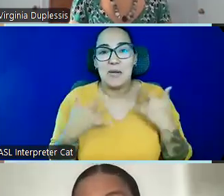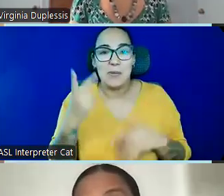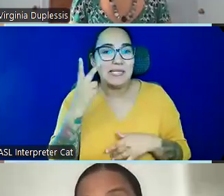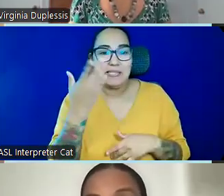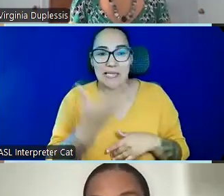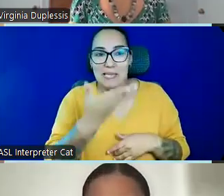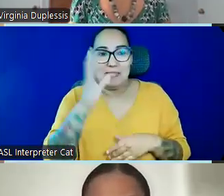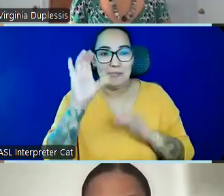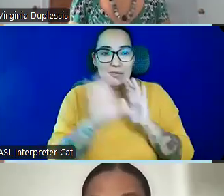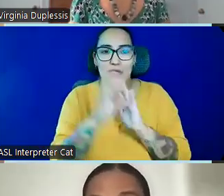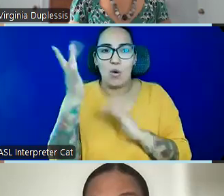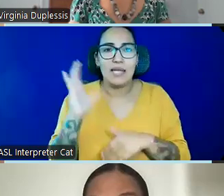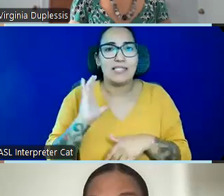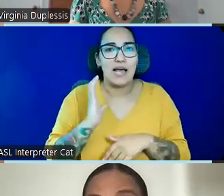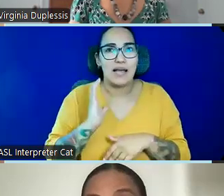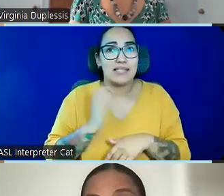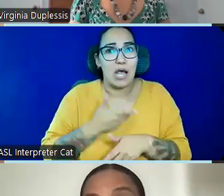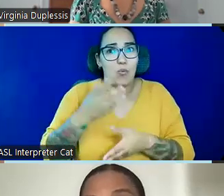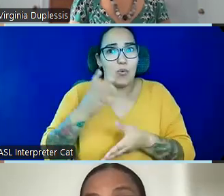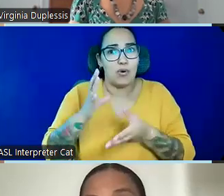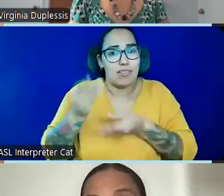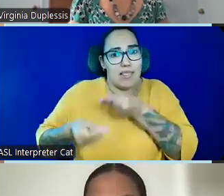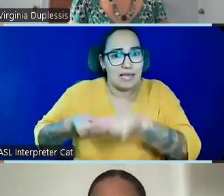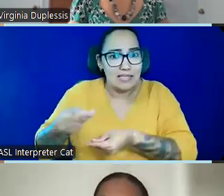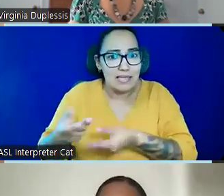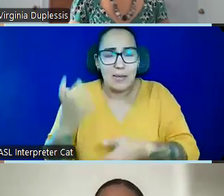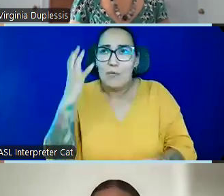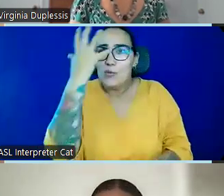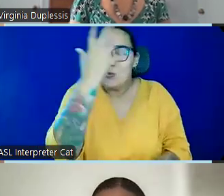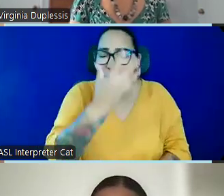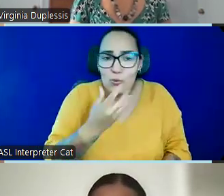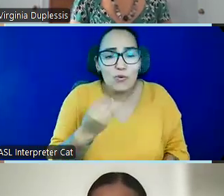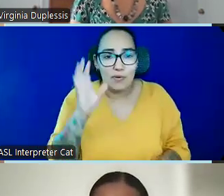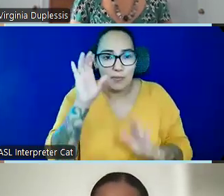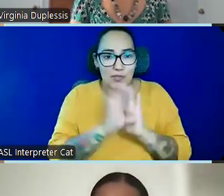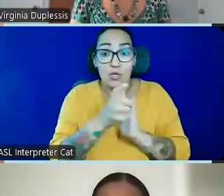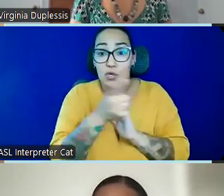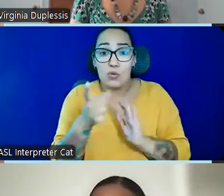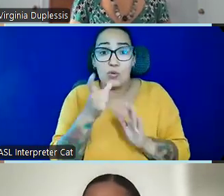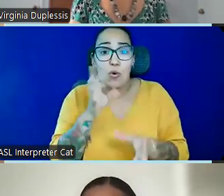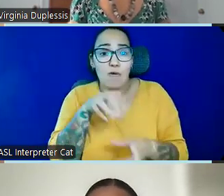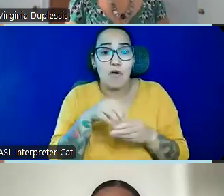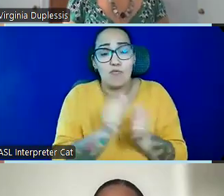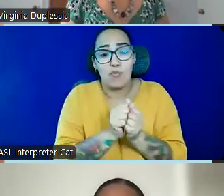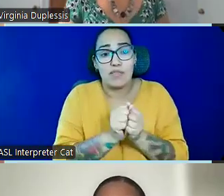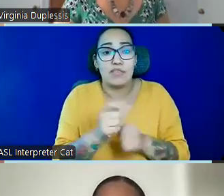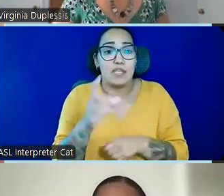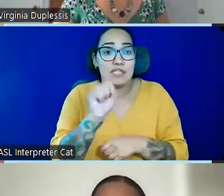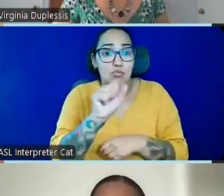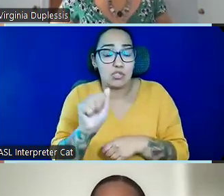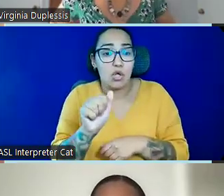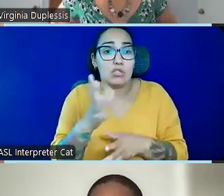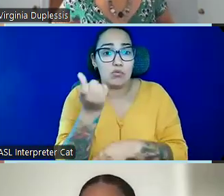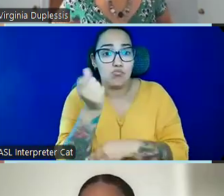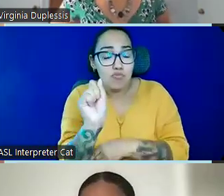because it really is our legacy. It's such a beautiful picture. And for those of you who are part of the sexual assault movement and are familiar